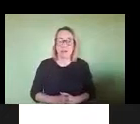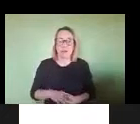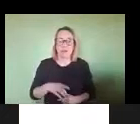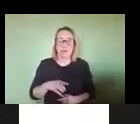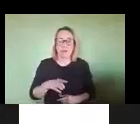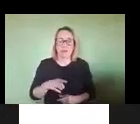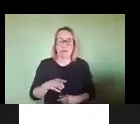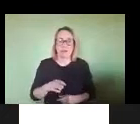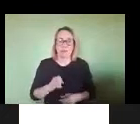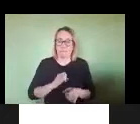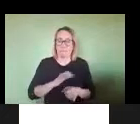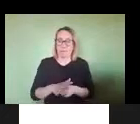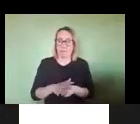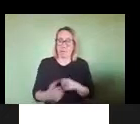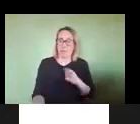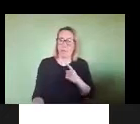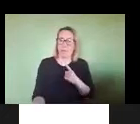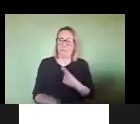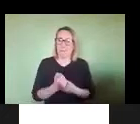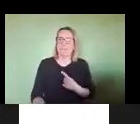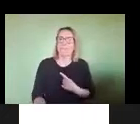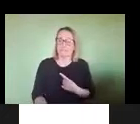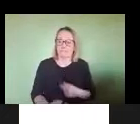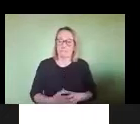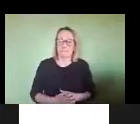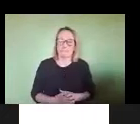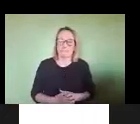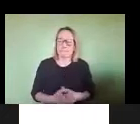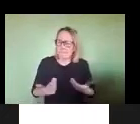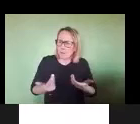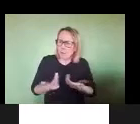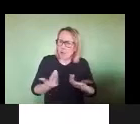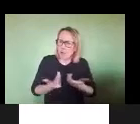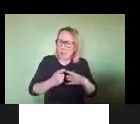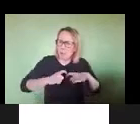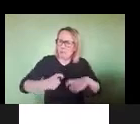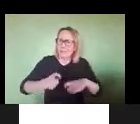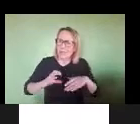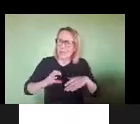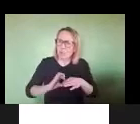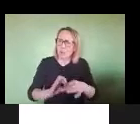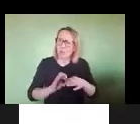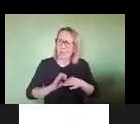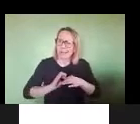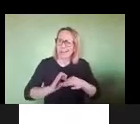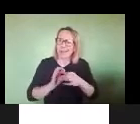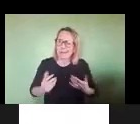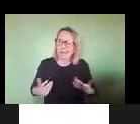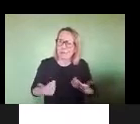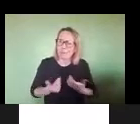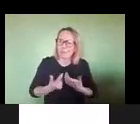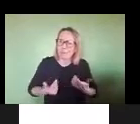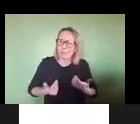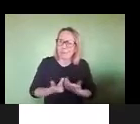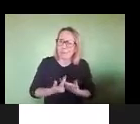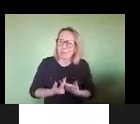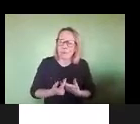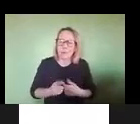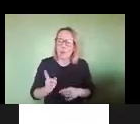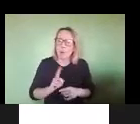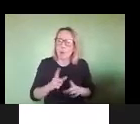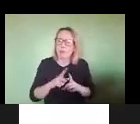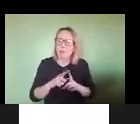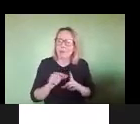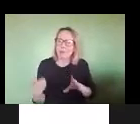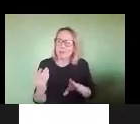the virus has hit us bad. Absolutely. So how have you managed to stay connected, Ronnie? What kind of digital activities have you took part in? What digital